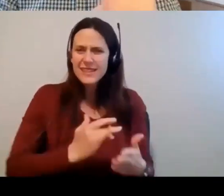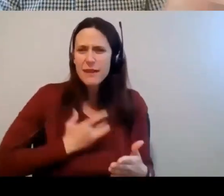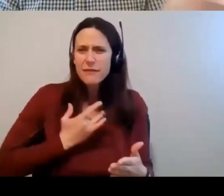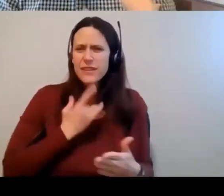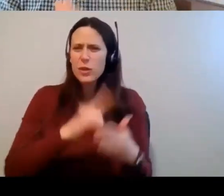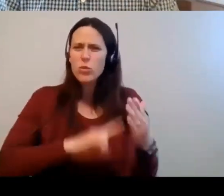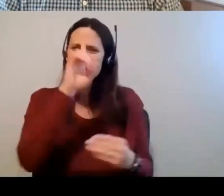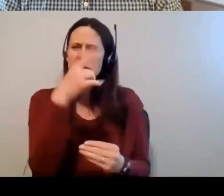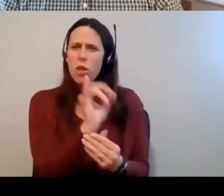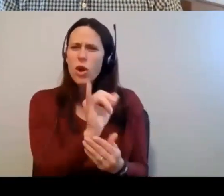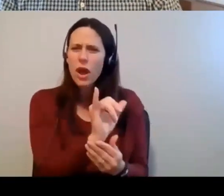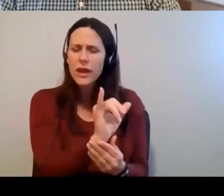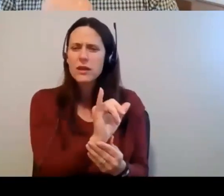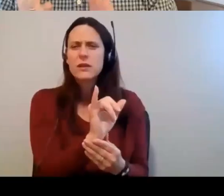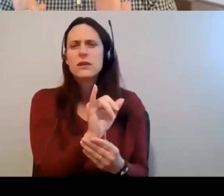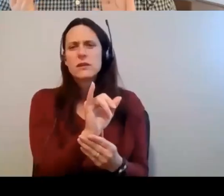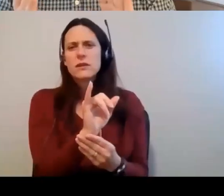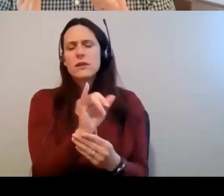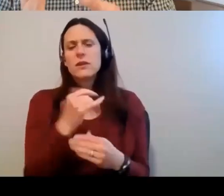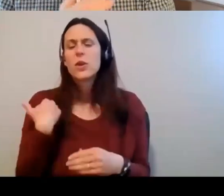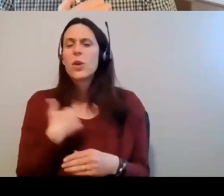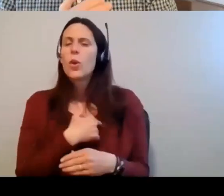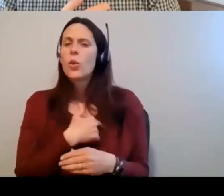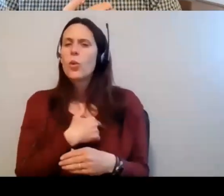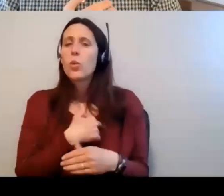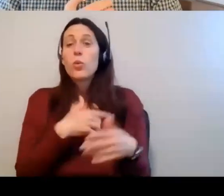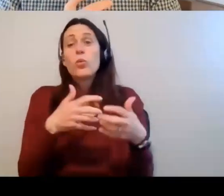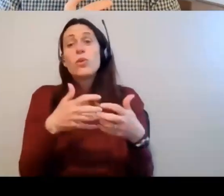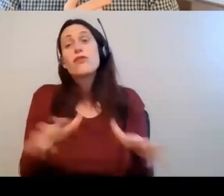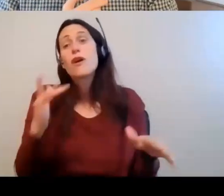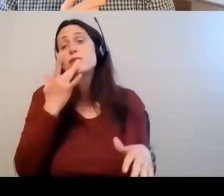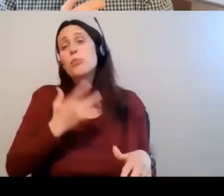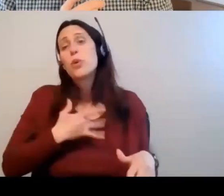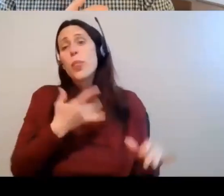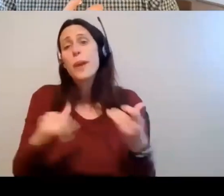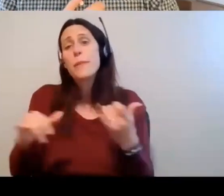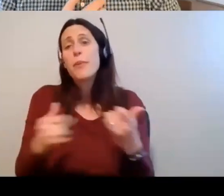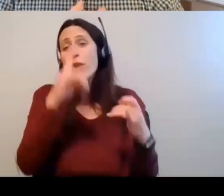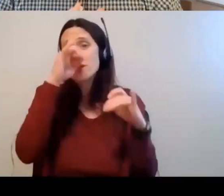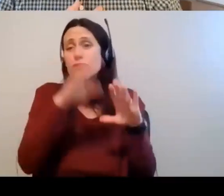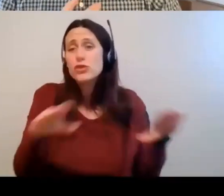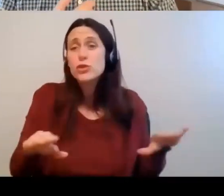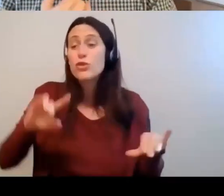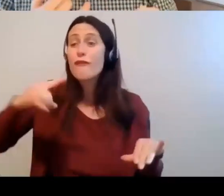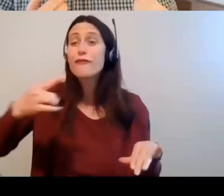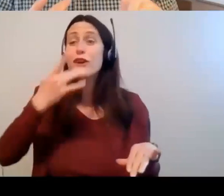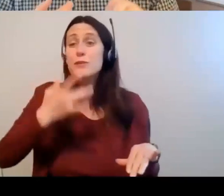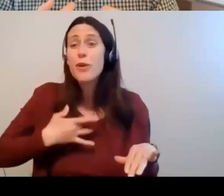We've lost, I'm seeing in our chat here, we've lost birthday parties for children. A first birthday is pretty